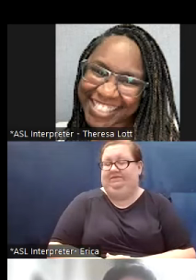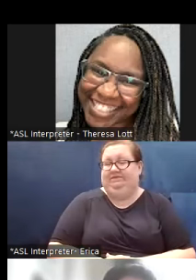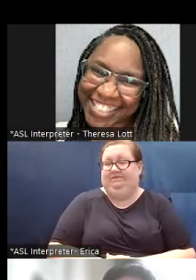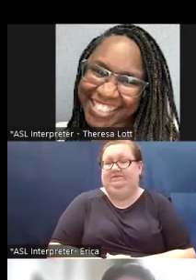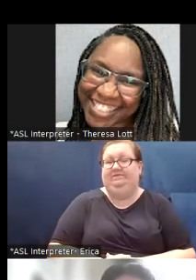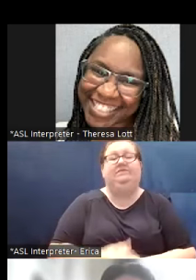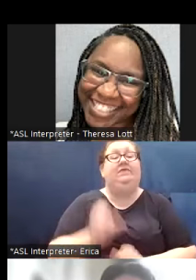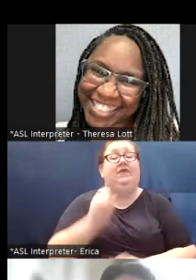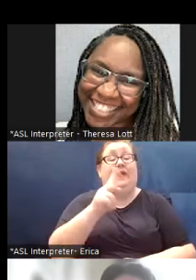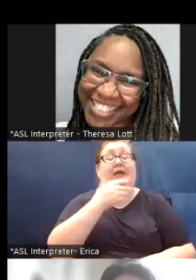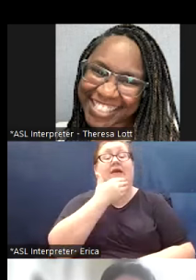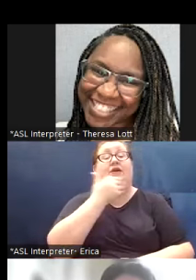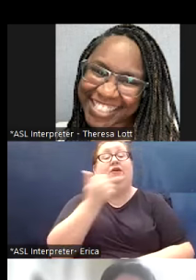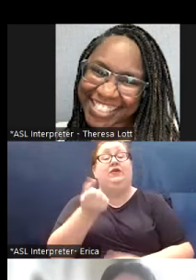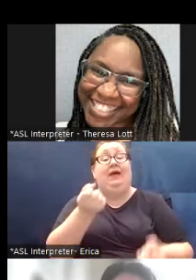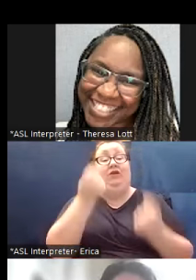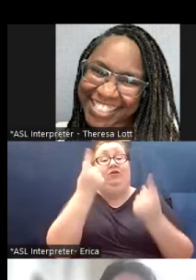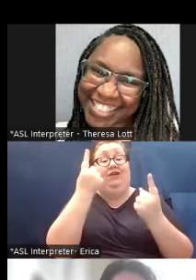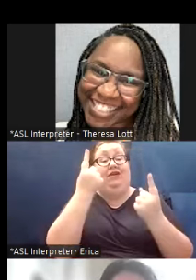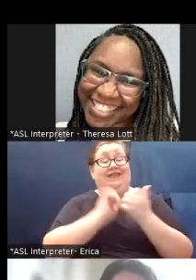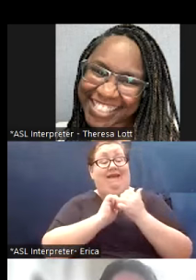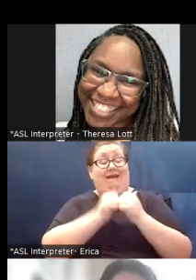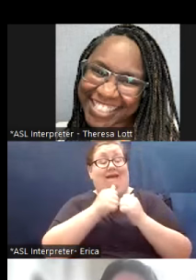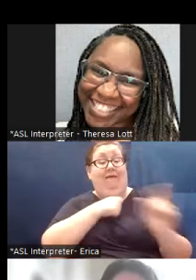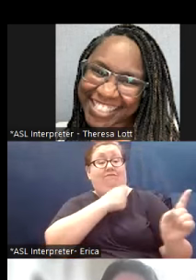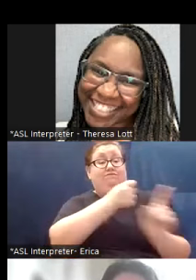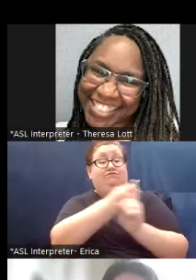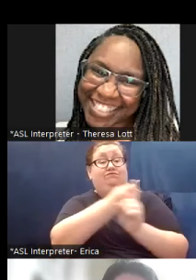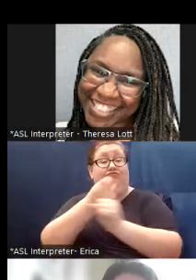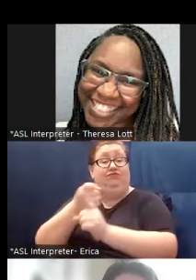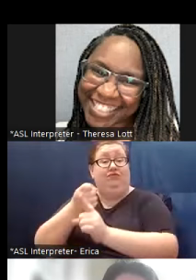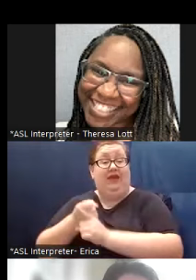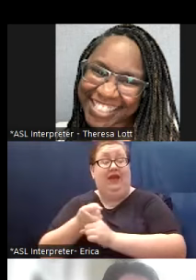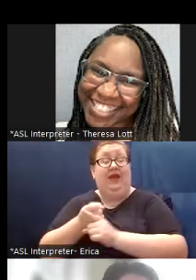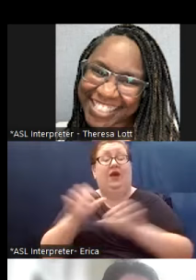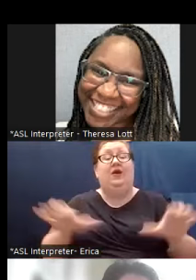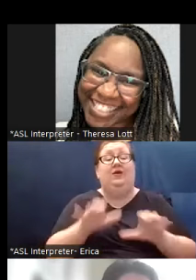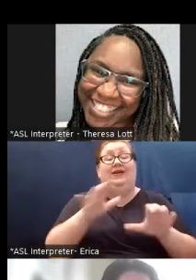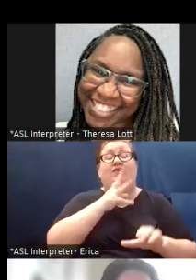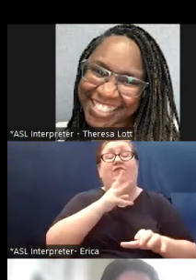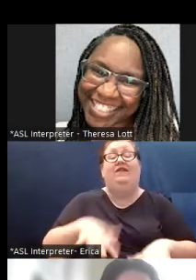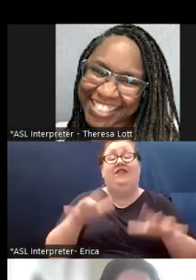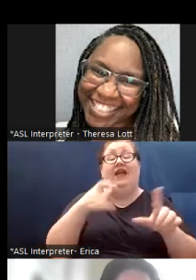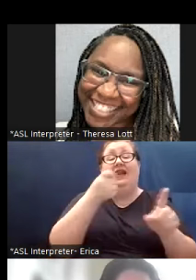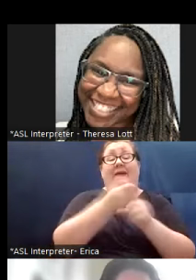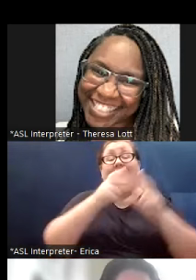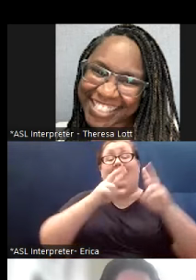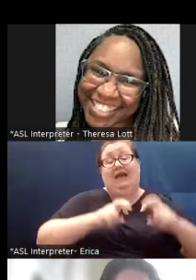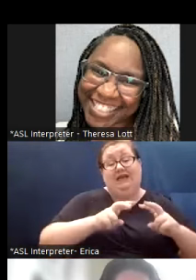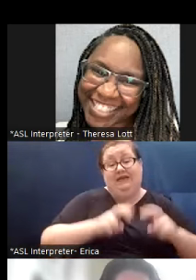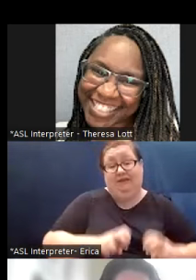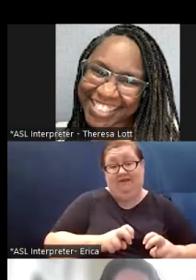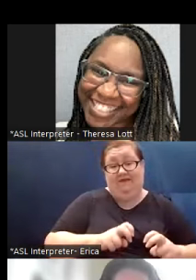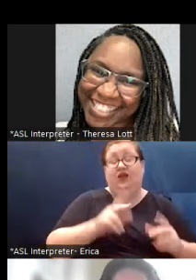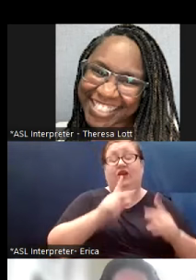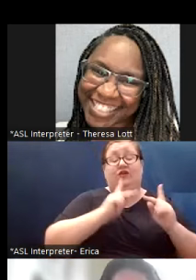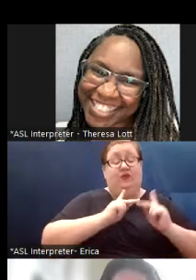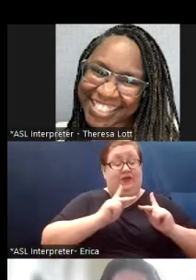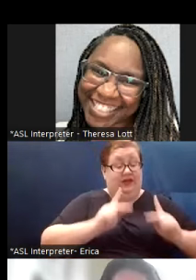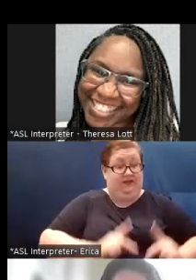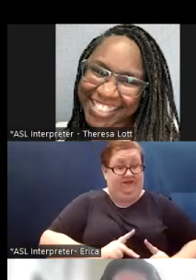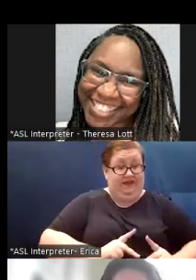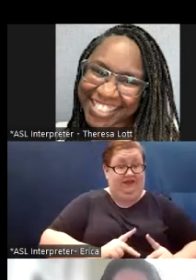To better understand these impacts, we completed a flood impact assessment where we qualified physical damages to structures,